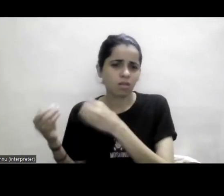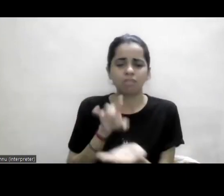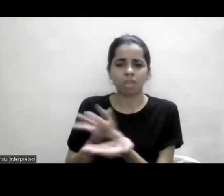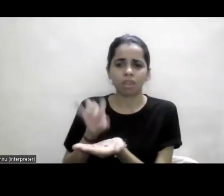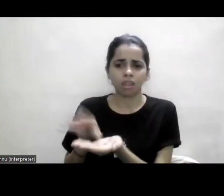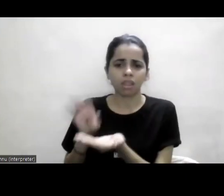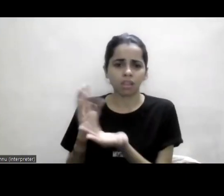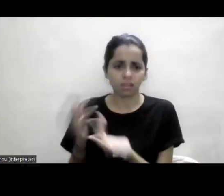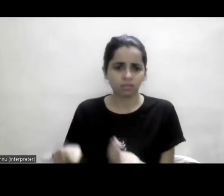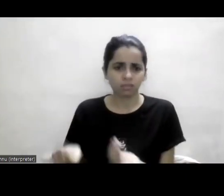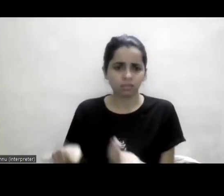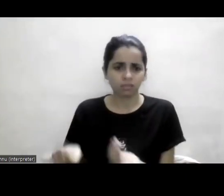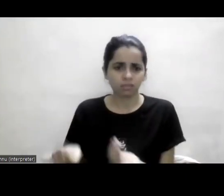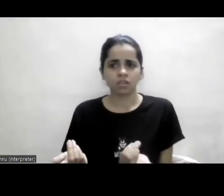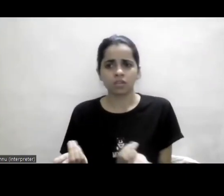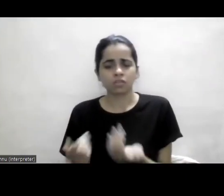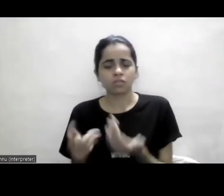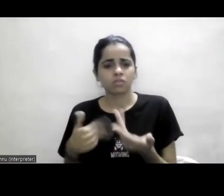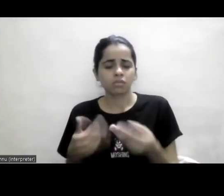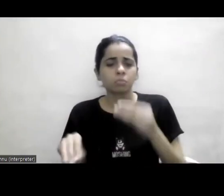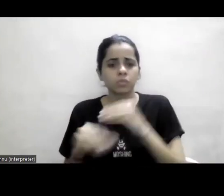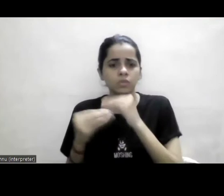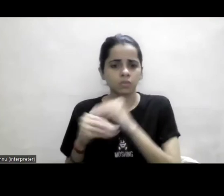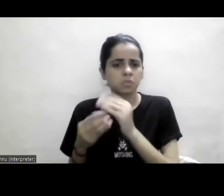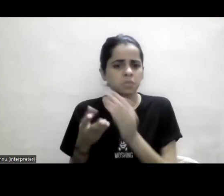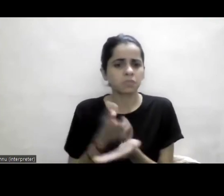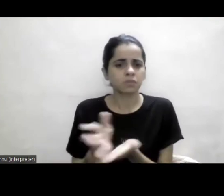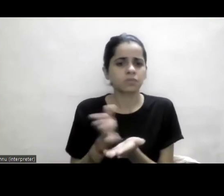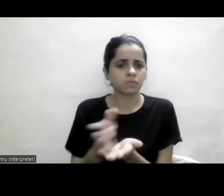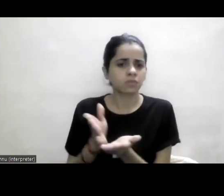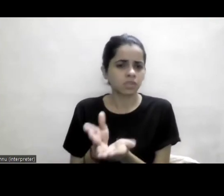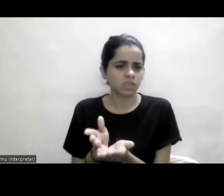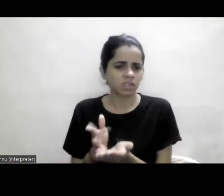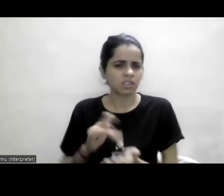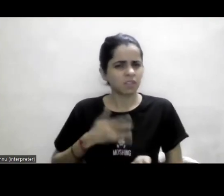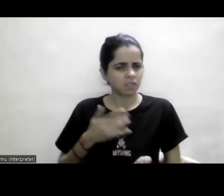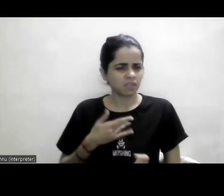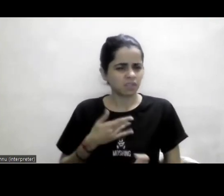relatives. That added to it. So was it like, did you